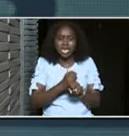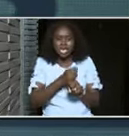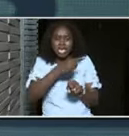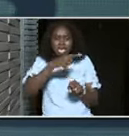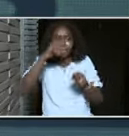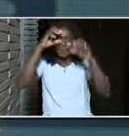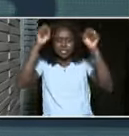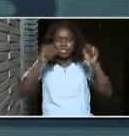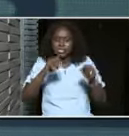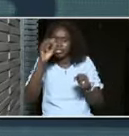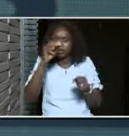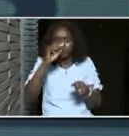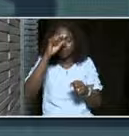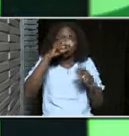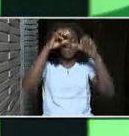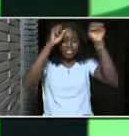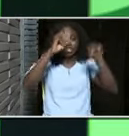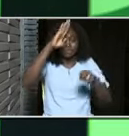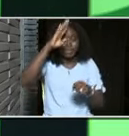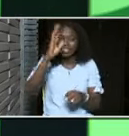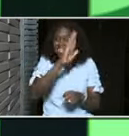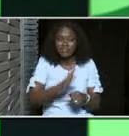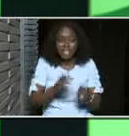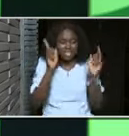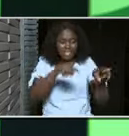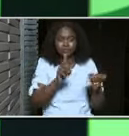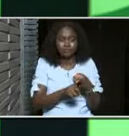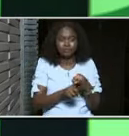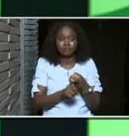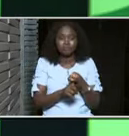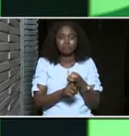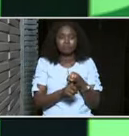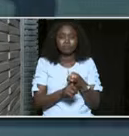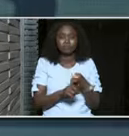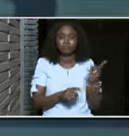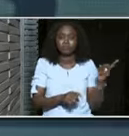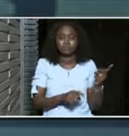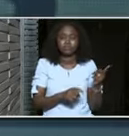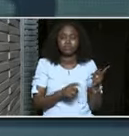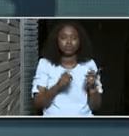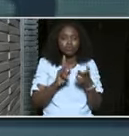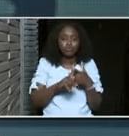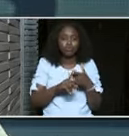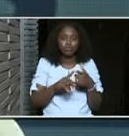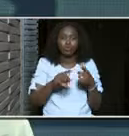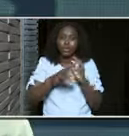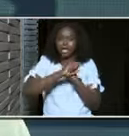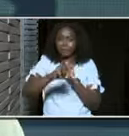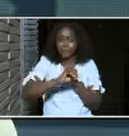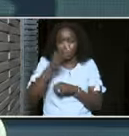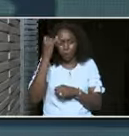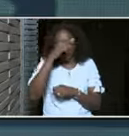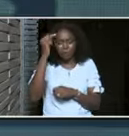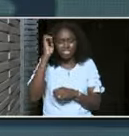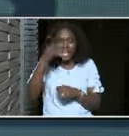campaign. That was President Buhari. And he still had maybe like 10 million votes or something because he had those